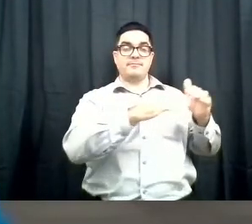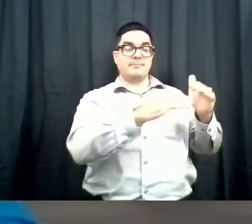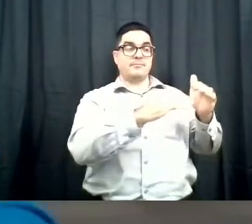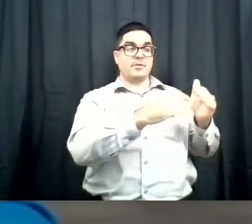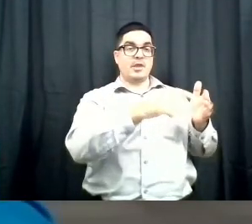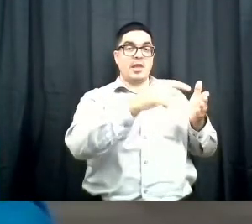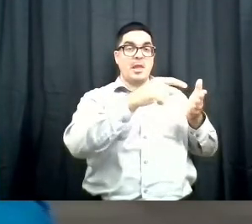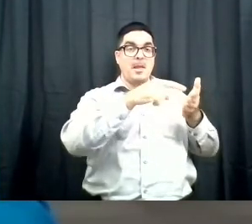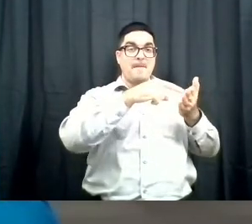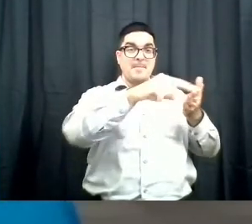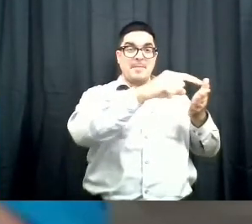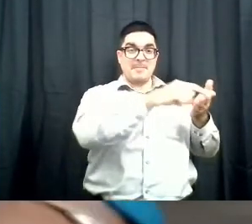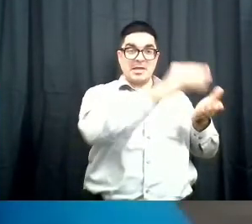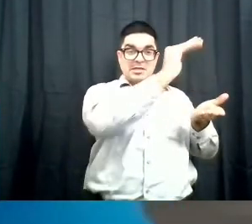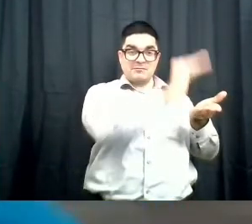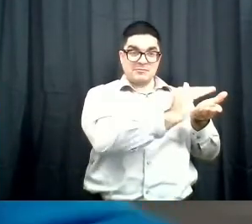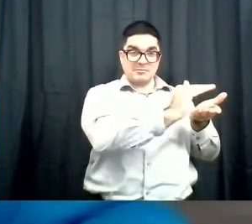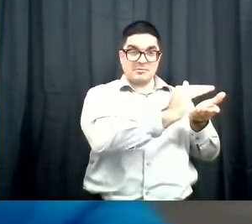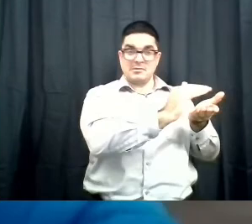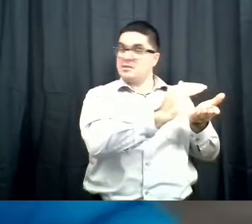consumers of Puerto Rico suffer.